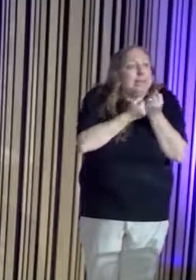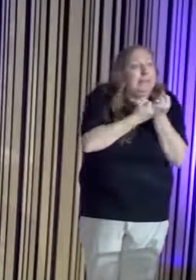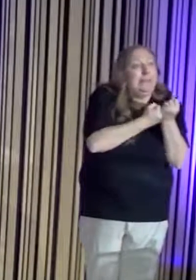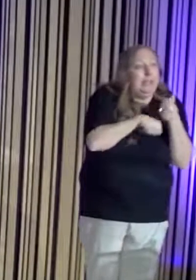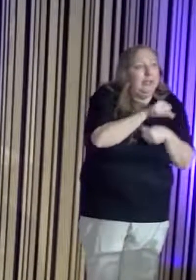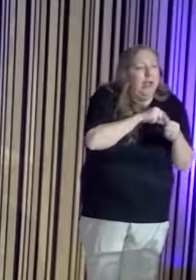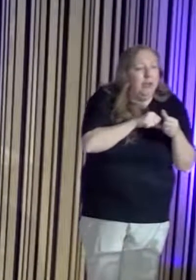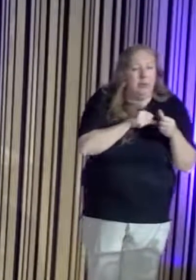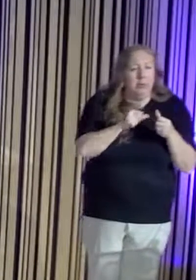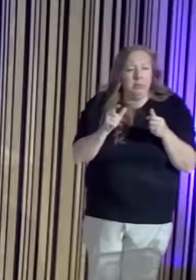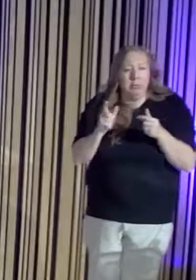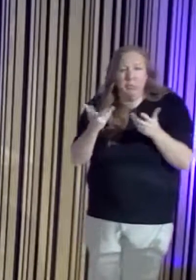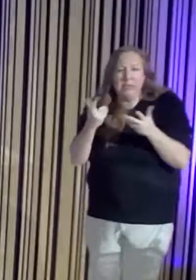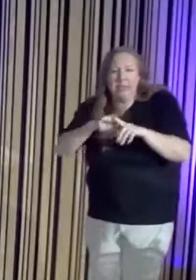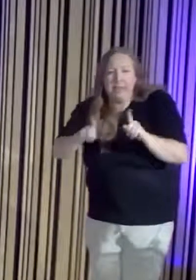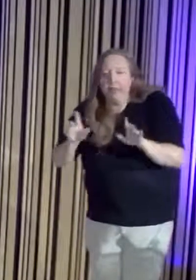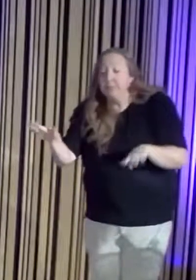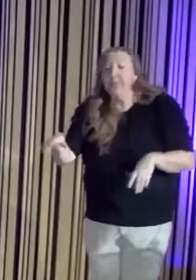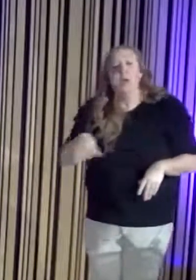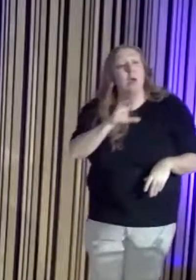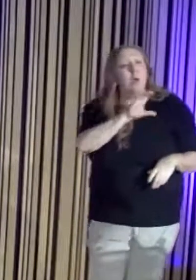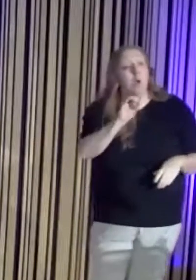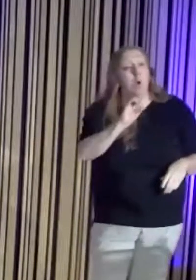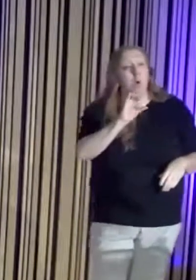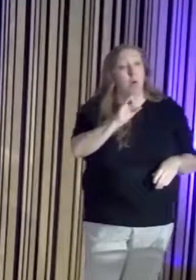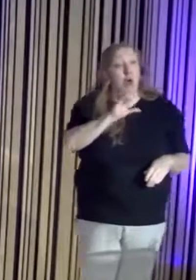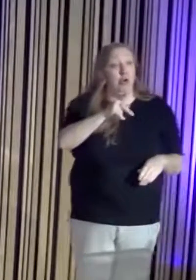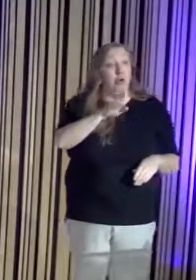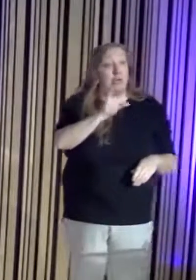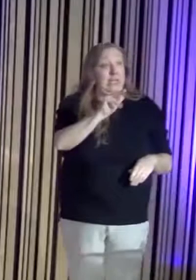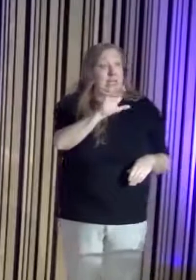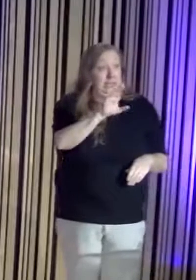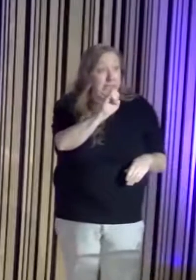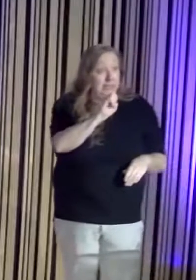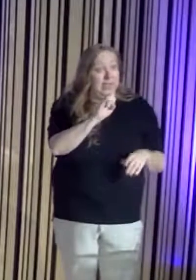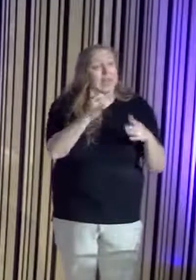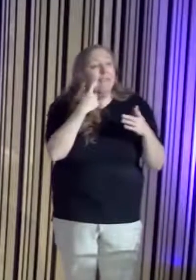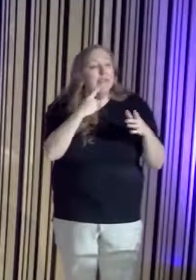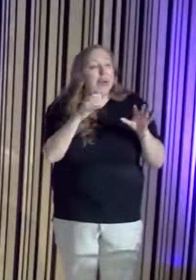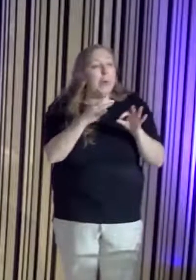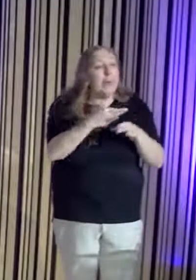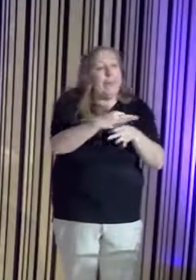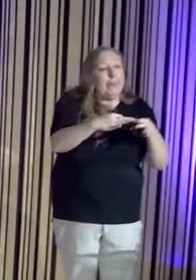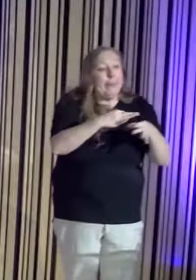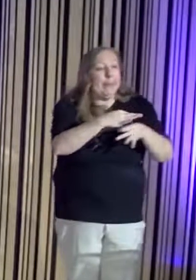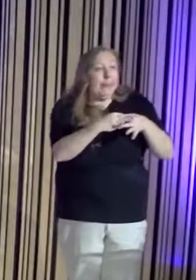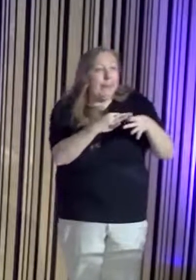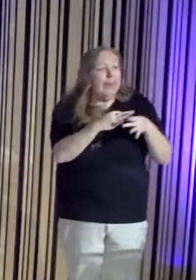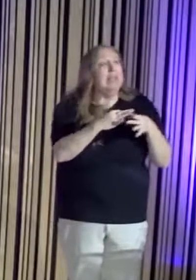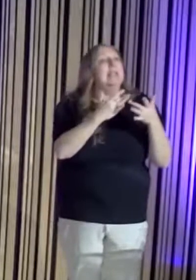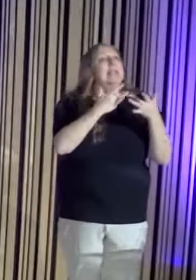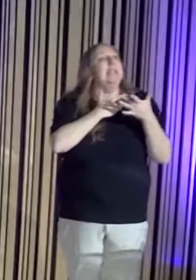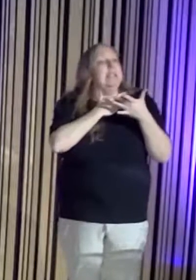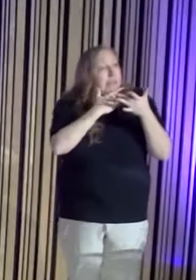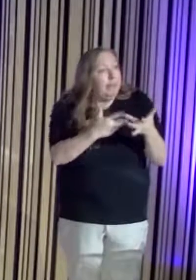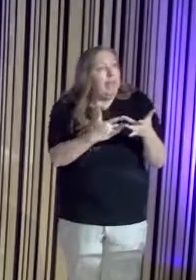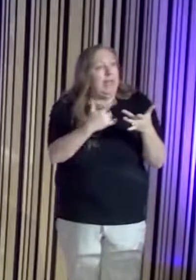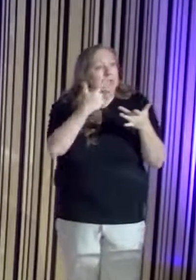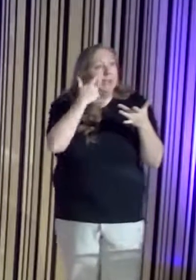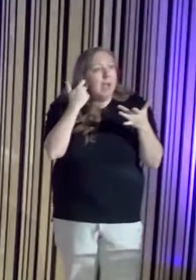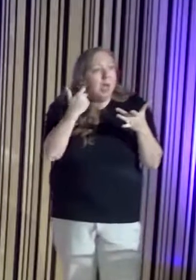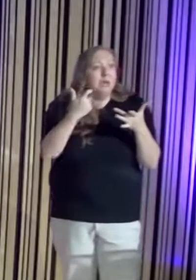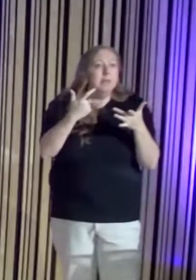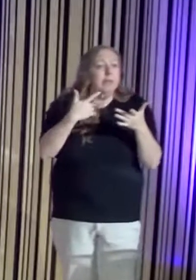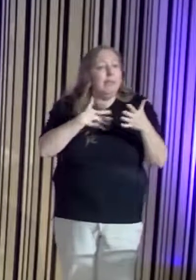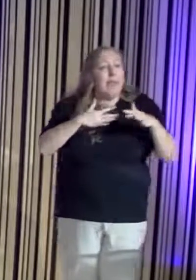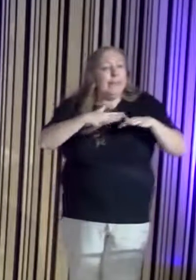Yeah. The co-occurrence patterns that we got is a pure result of a computational exercise, because